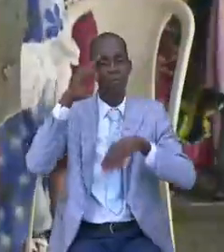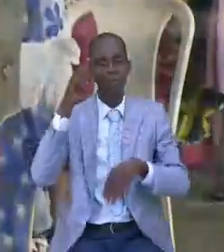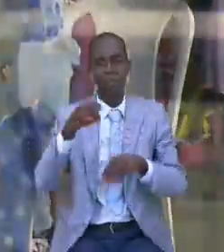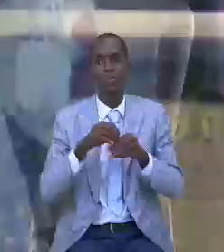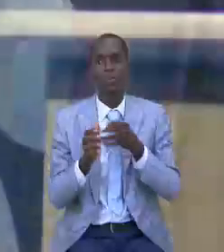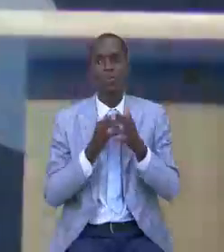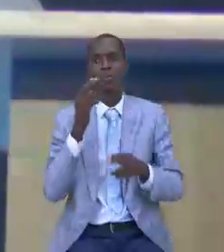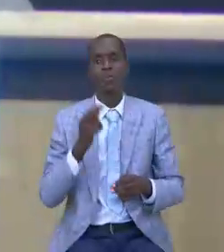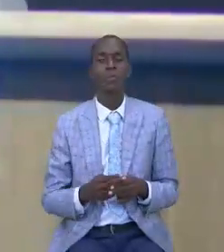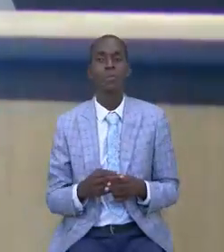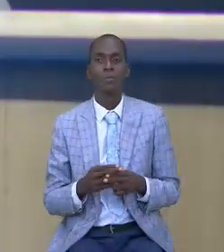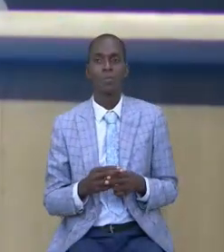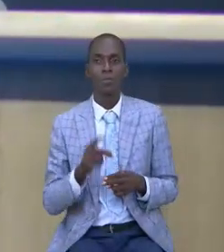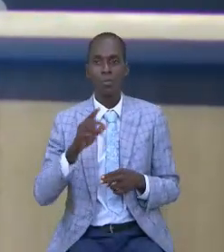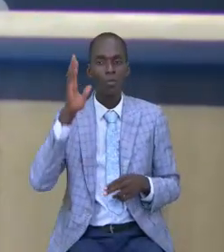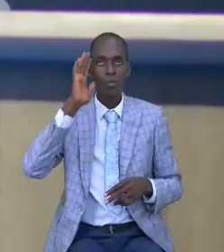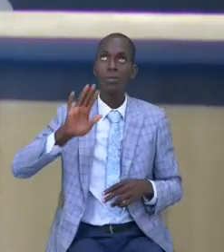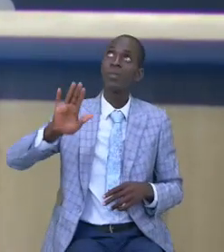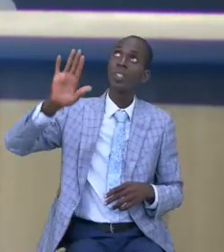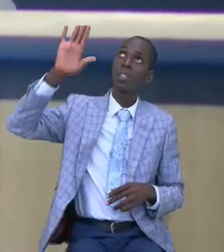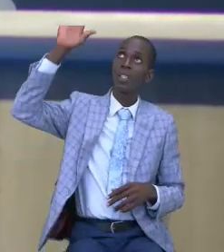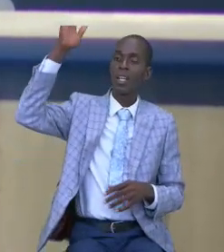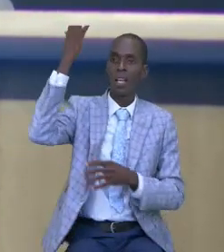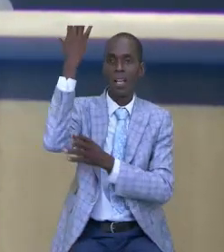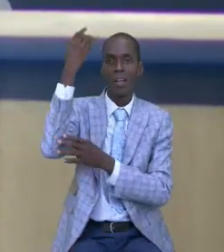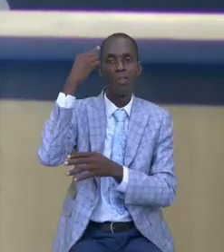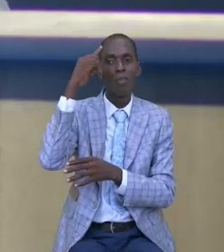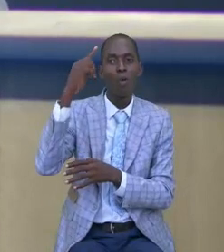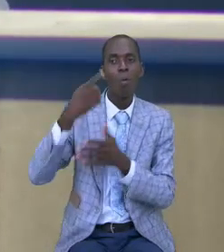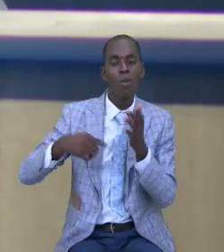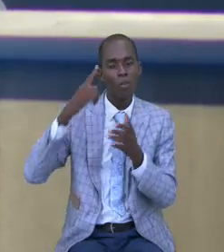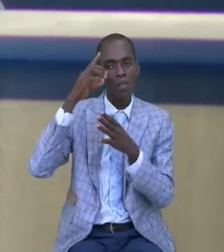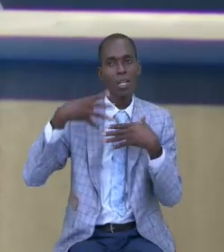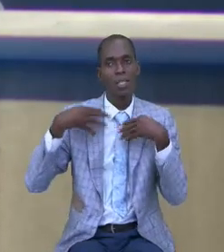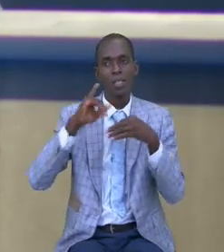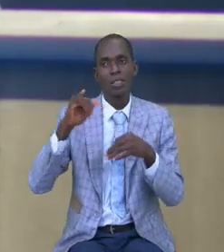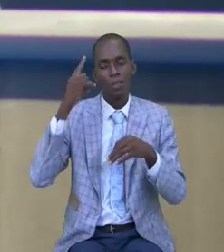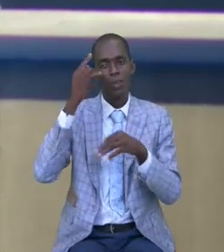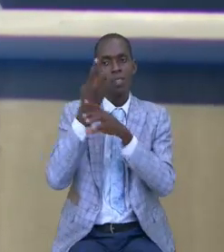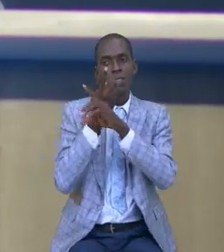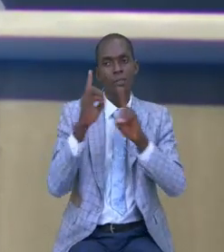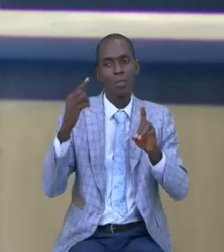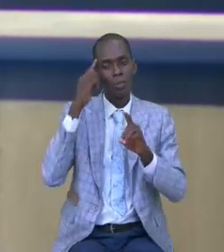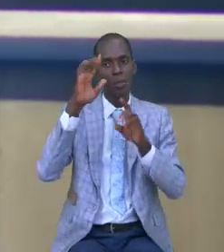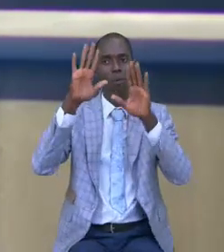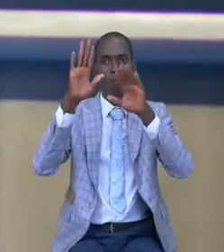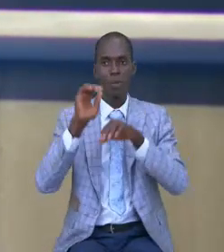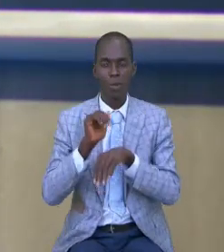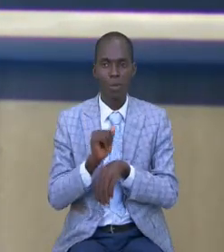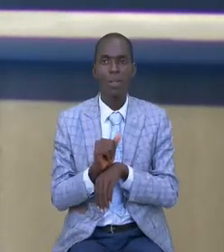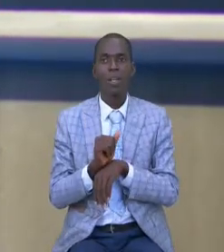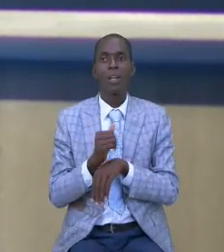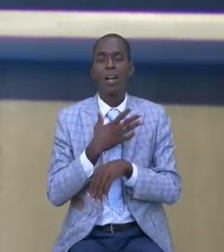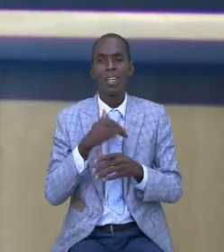You raise up your hand for your healing, for your deliverance, for your freedom, for your miracle, and for that